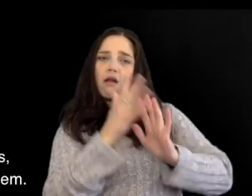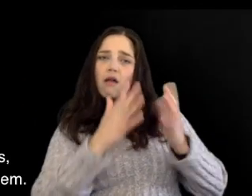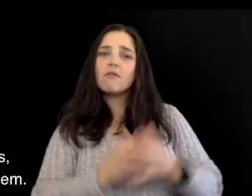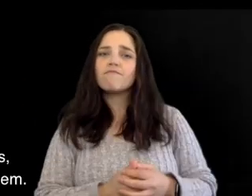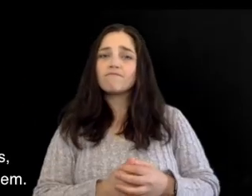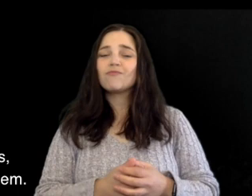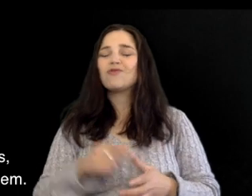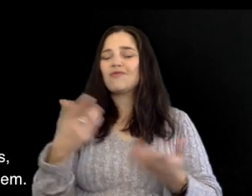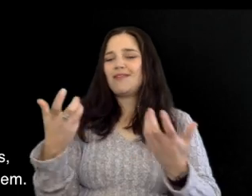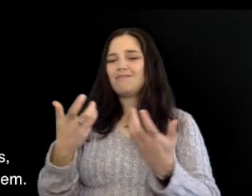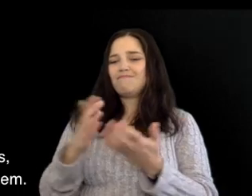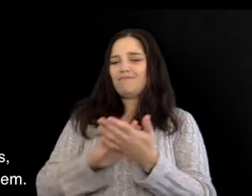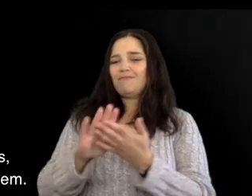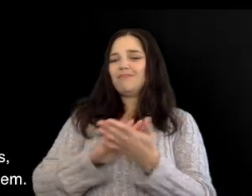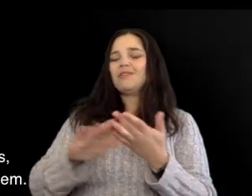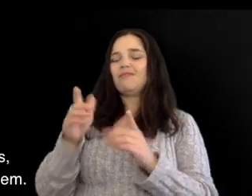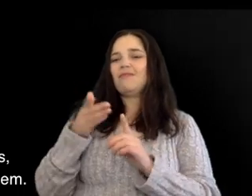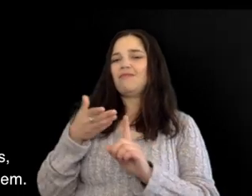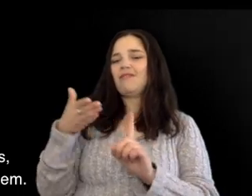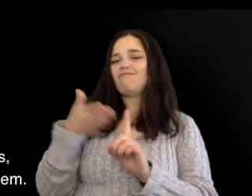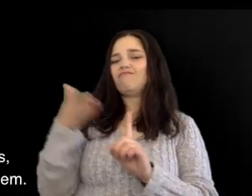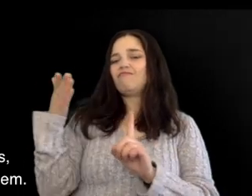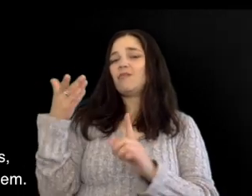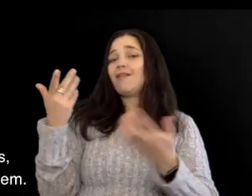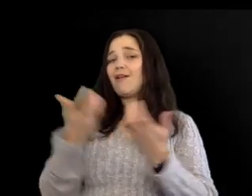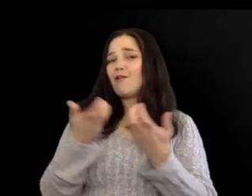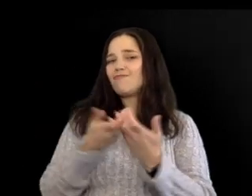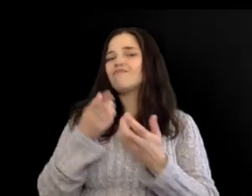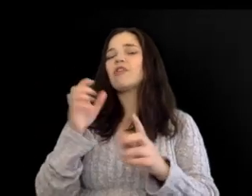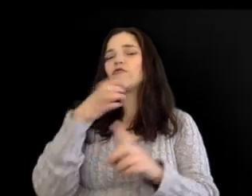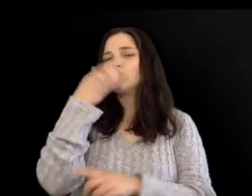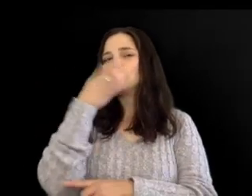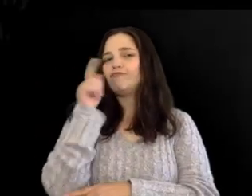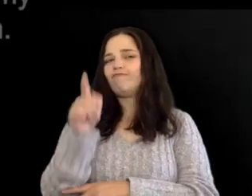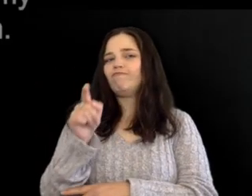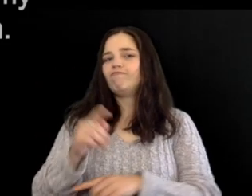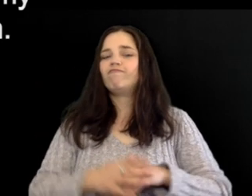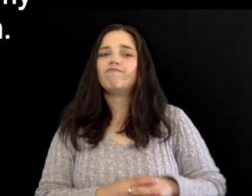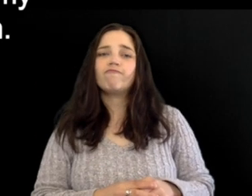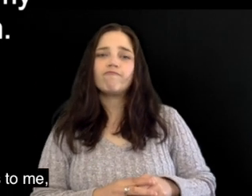Thus, by their fruits, you will recognize them.